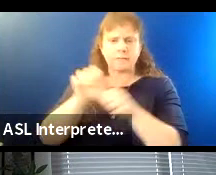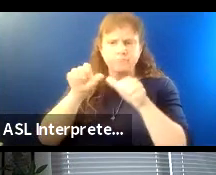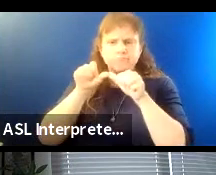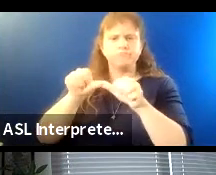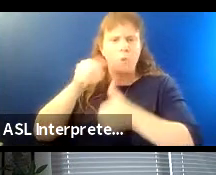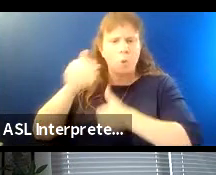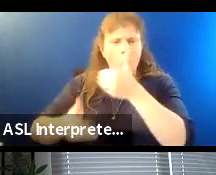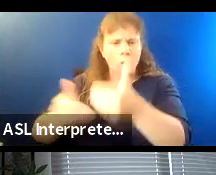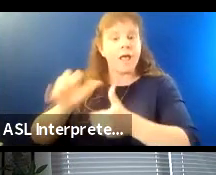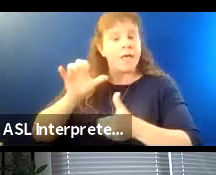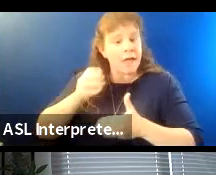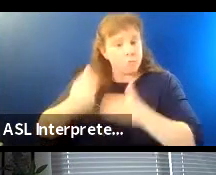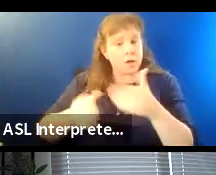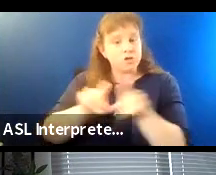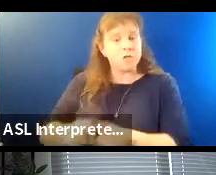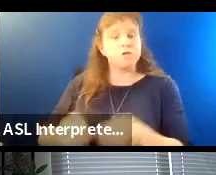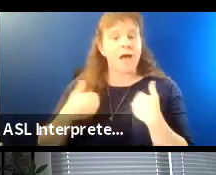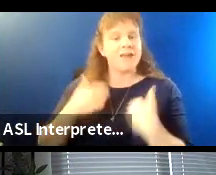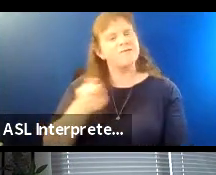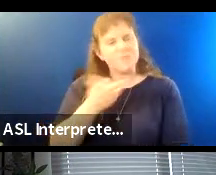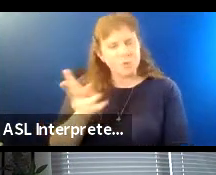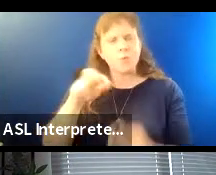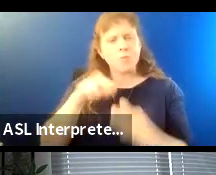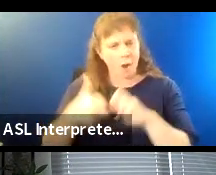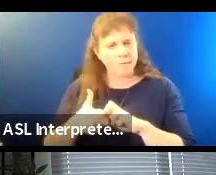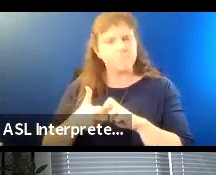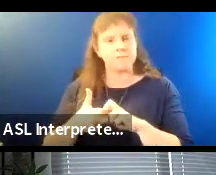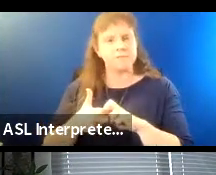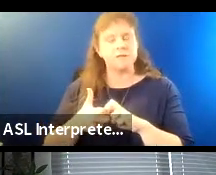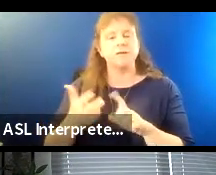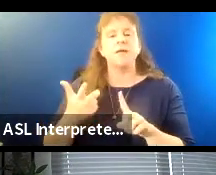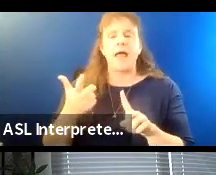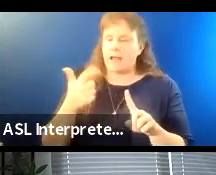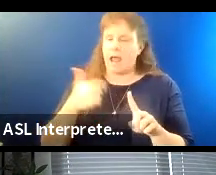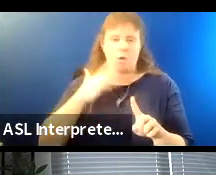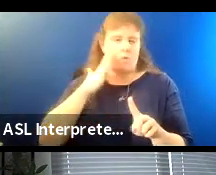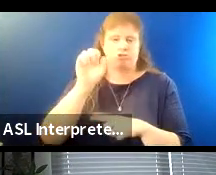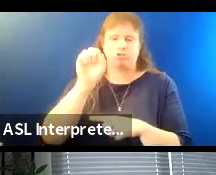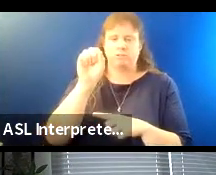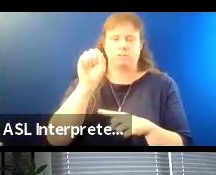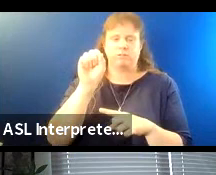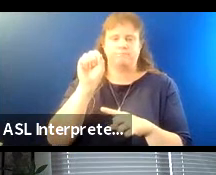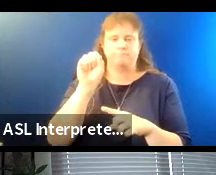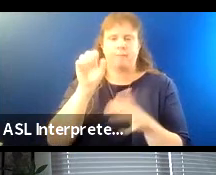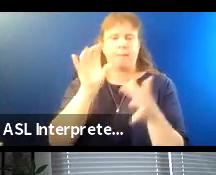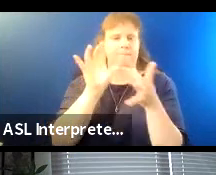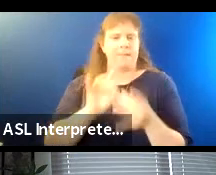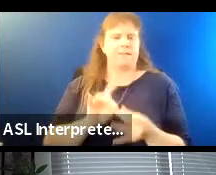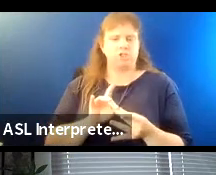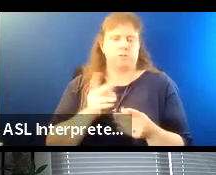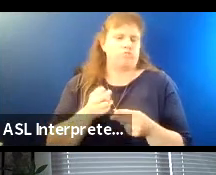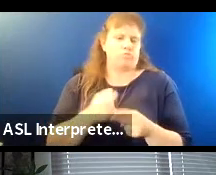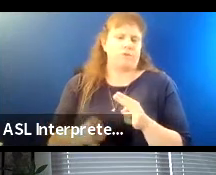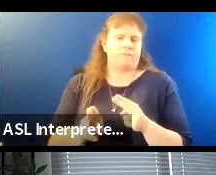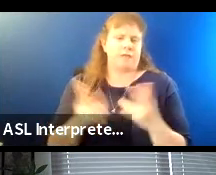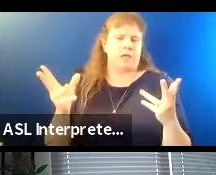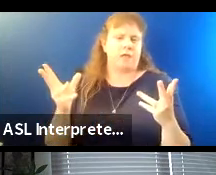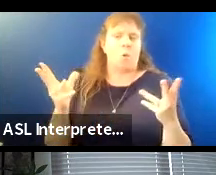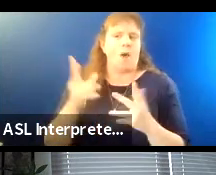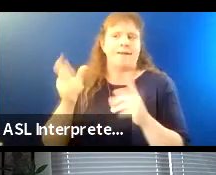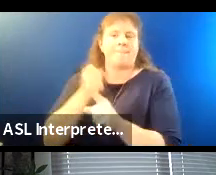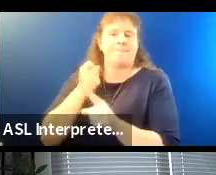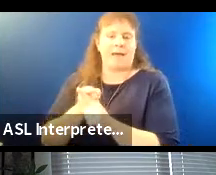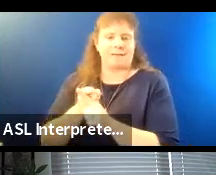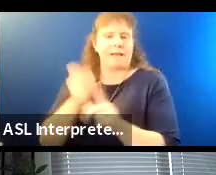process also had a few bumps that have been mentioned by my colleagues, and I'll just mention briefly the ones that impacted people experiencing housing instability